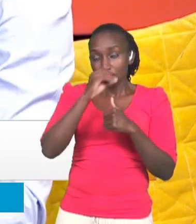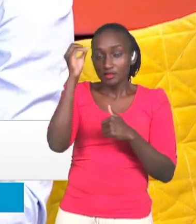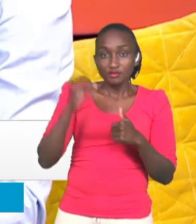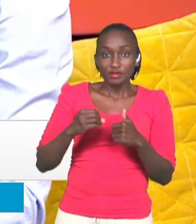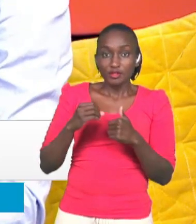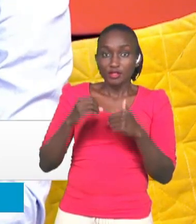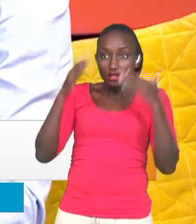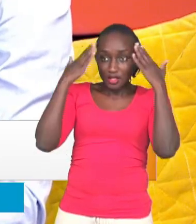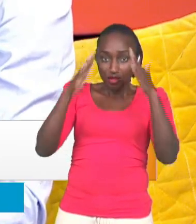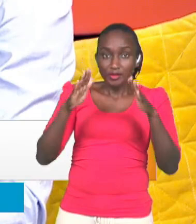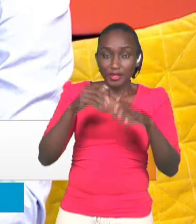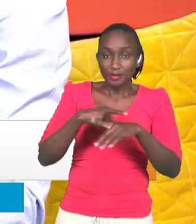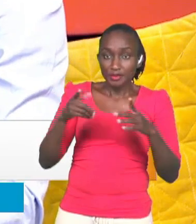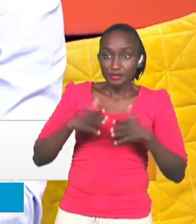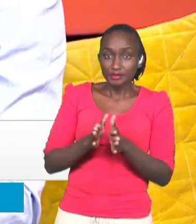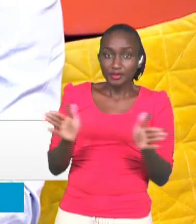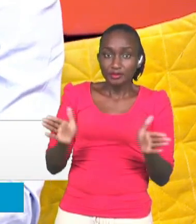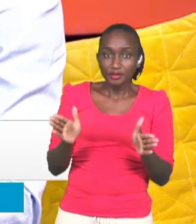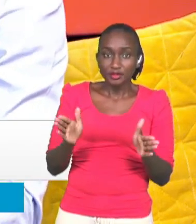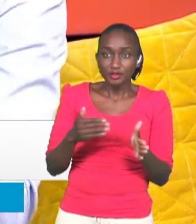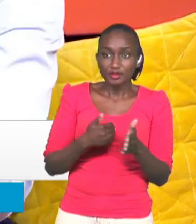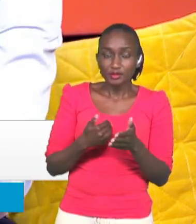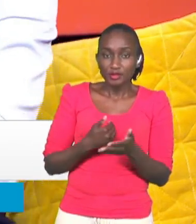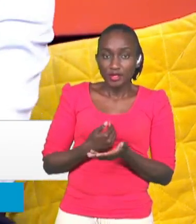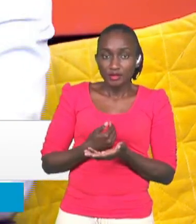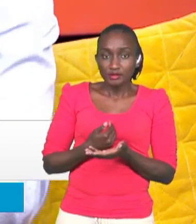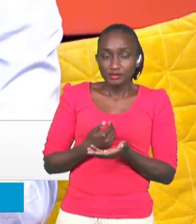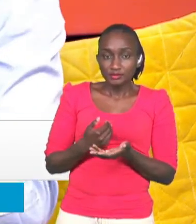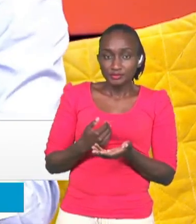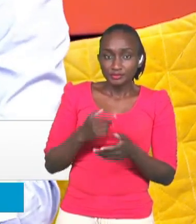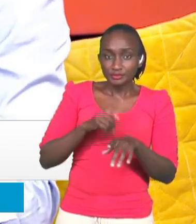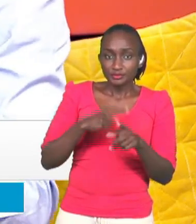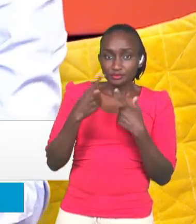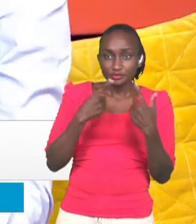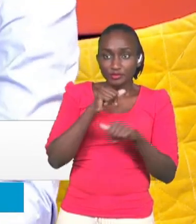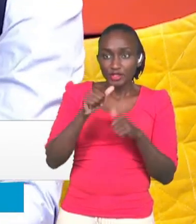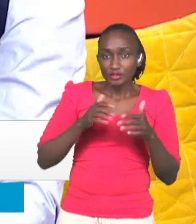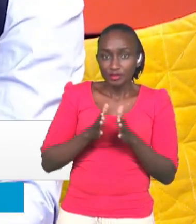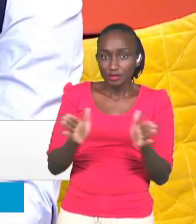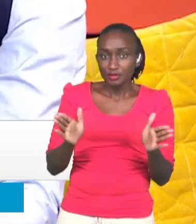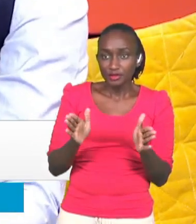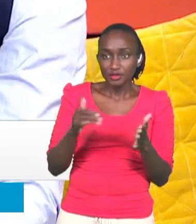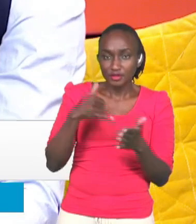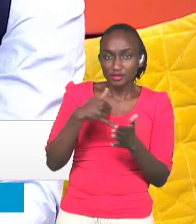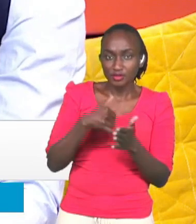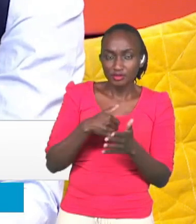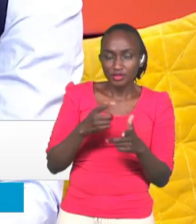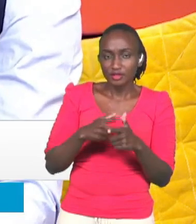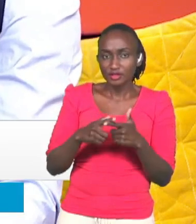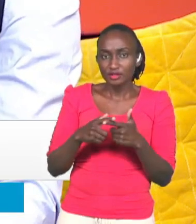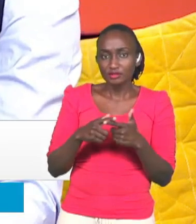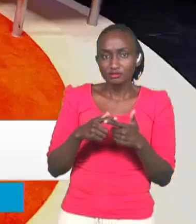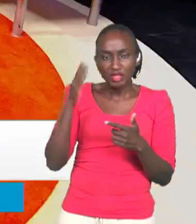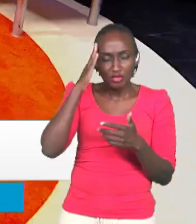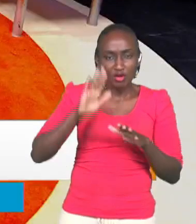involvement, it's just kind of a knee-jerk reaction, because as you're talking about public involvement, no one knows about all this. How can they reach the public?